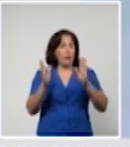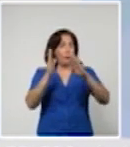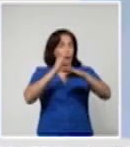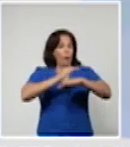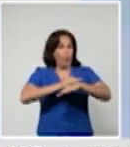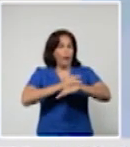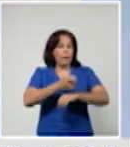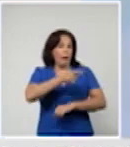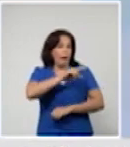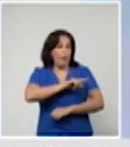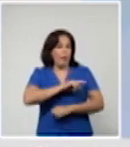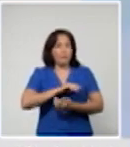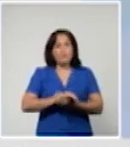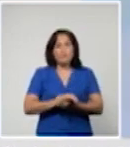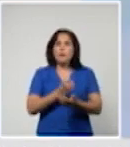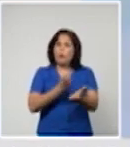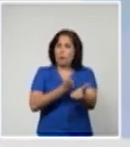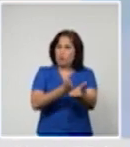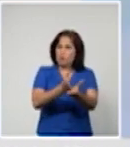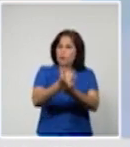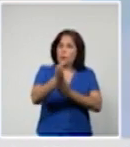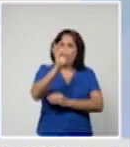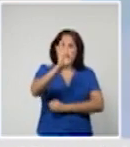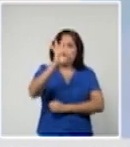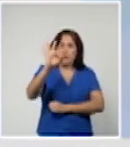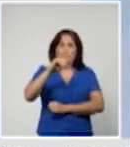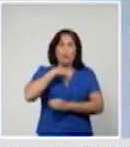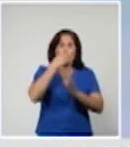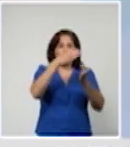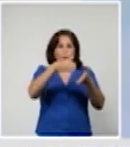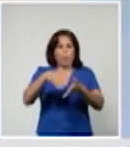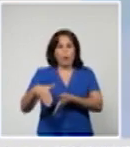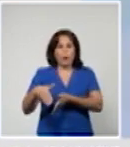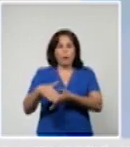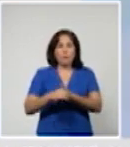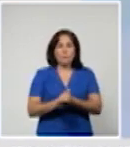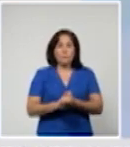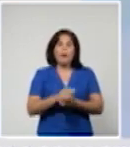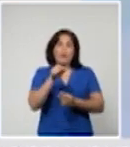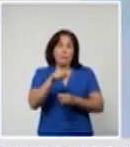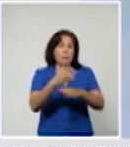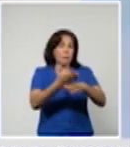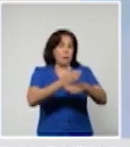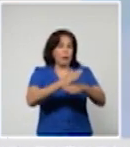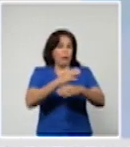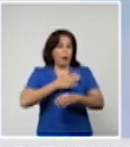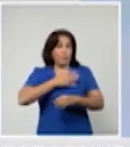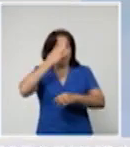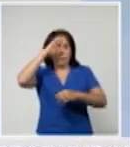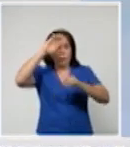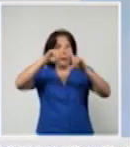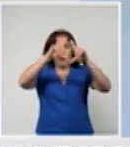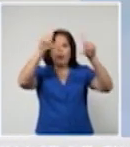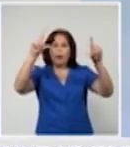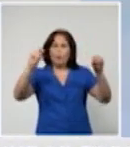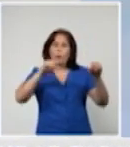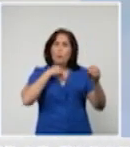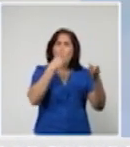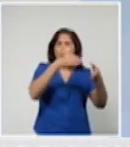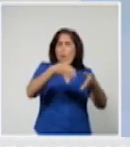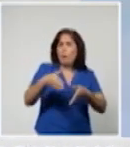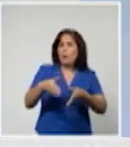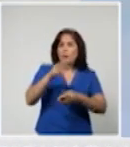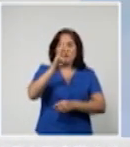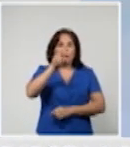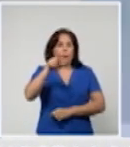the 240, 238, or 99.2%, are clinically